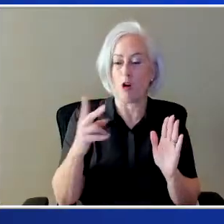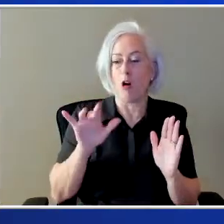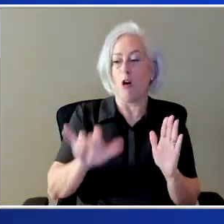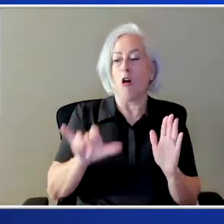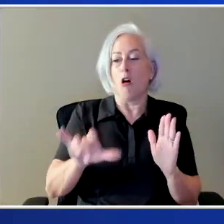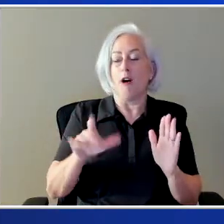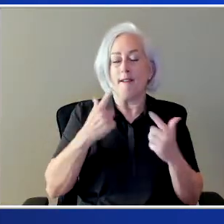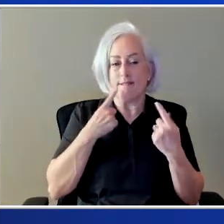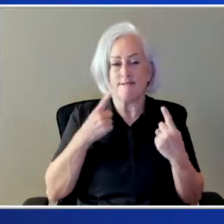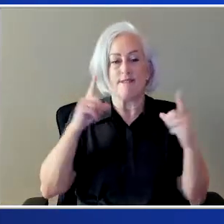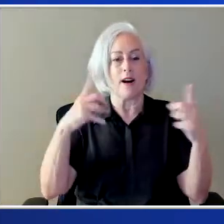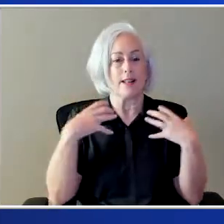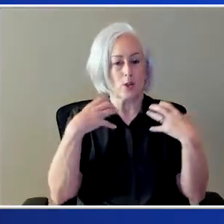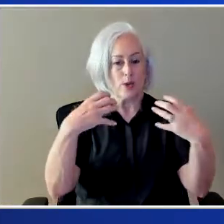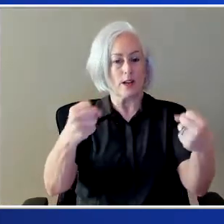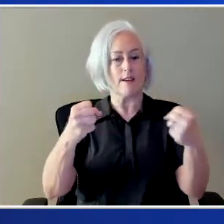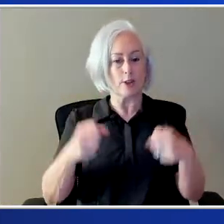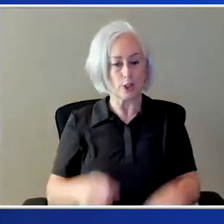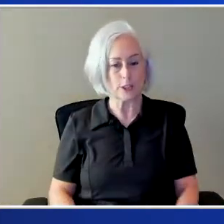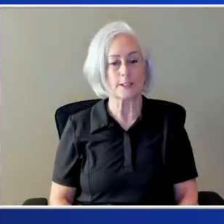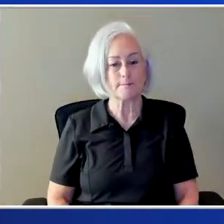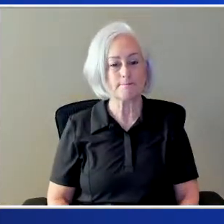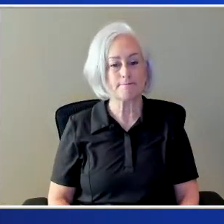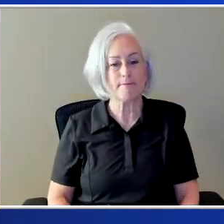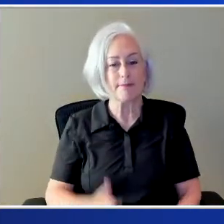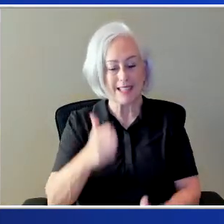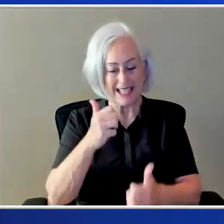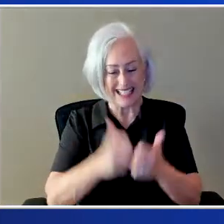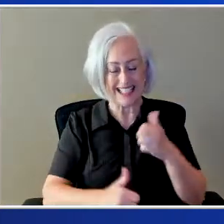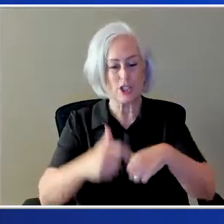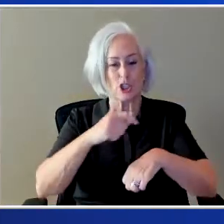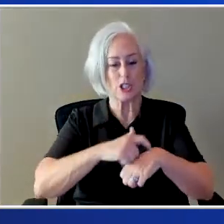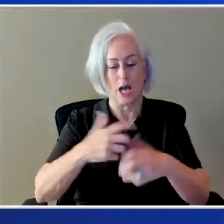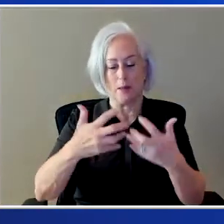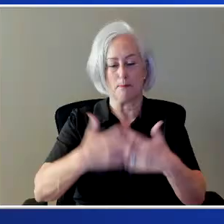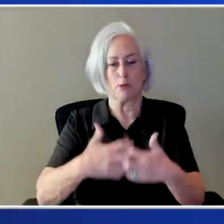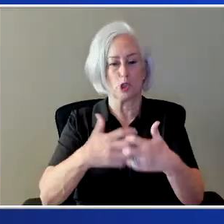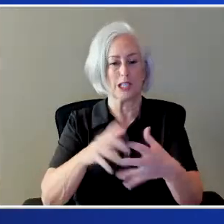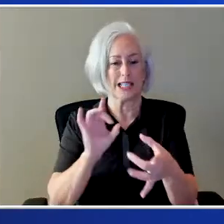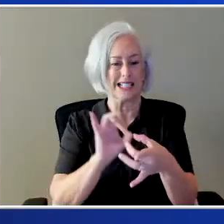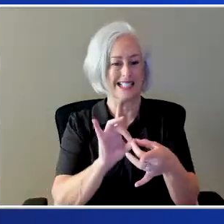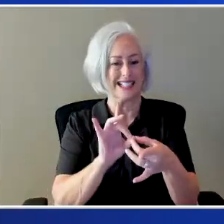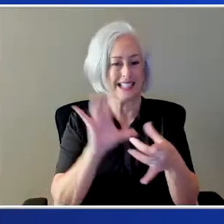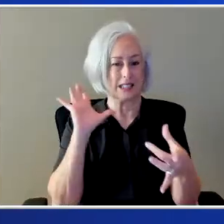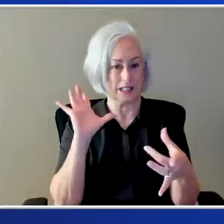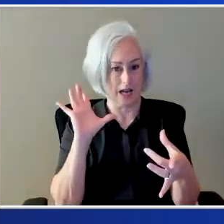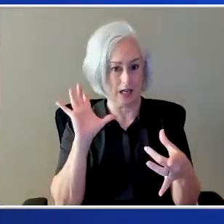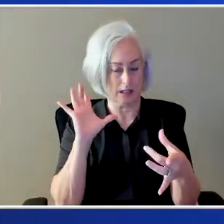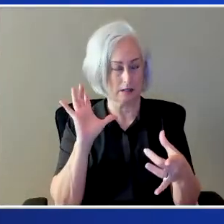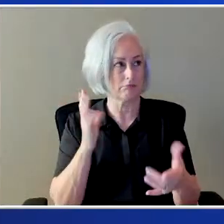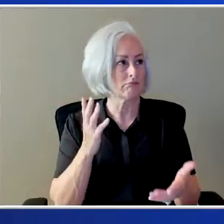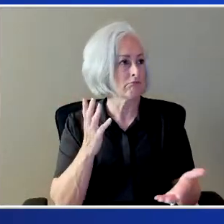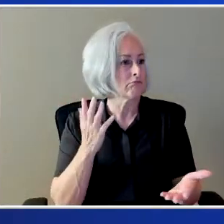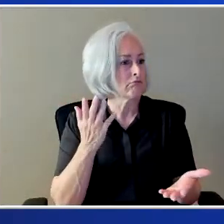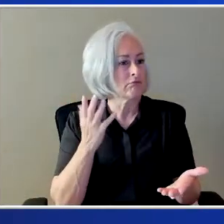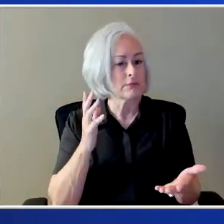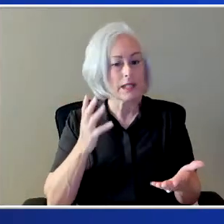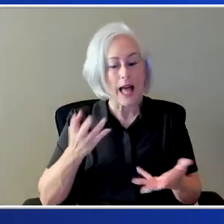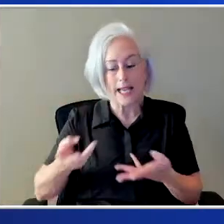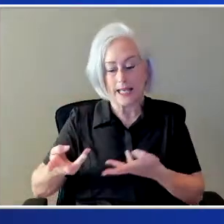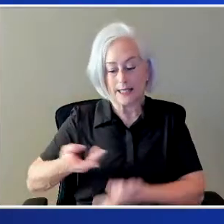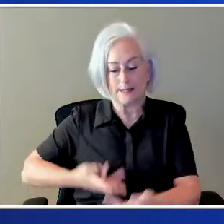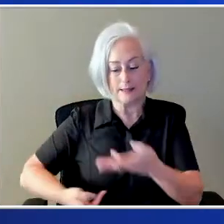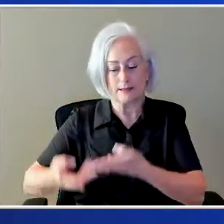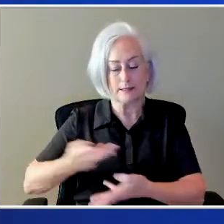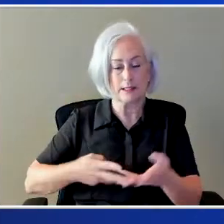Each step that they made taking him off of a machine, whether it was the continuous dialysis or the ventilator and switching him to